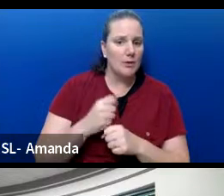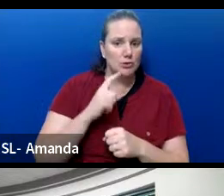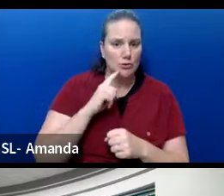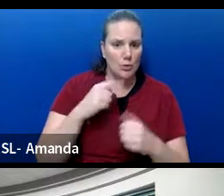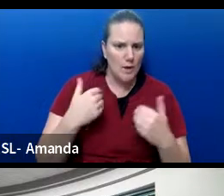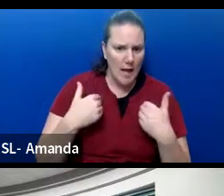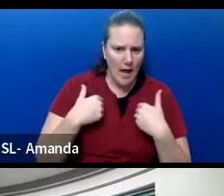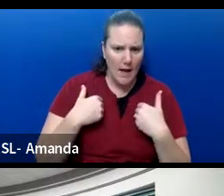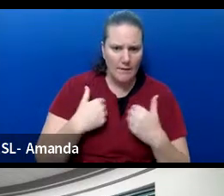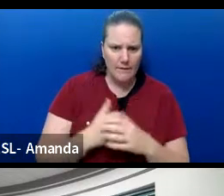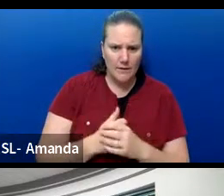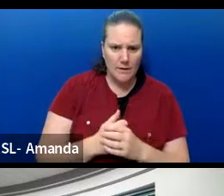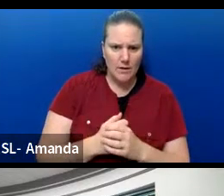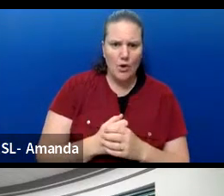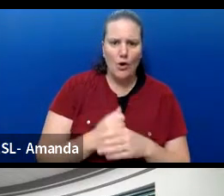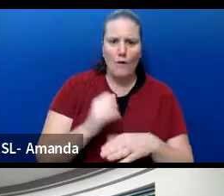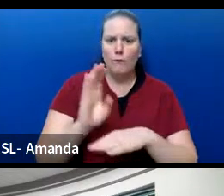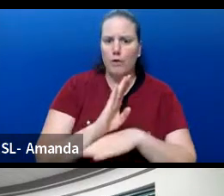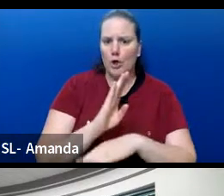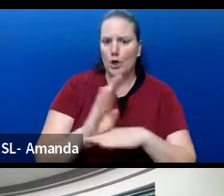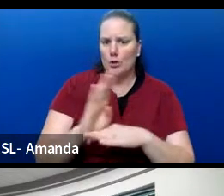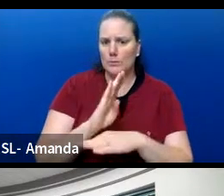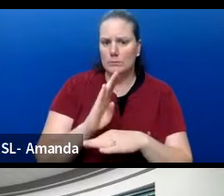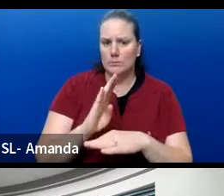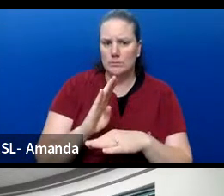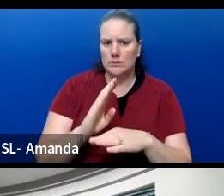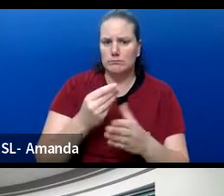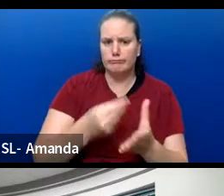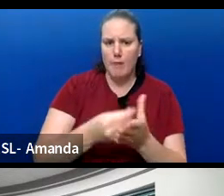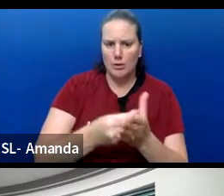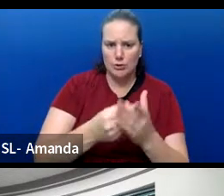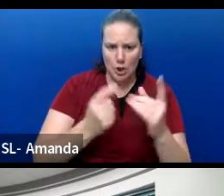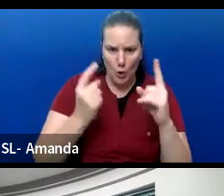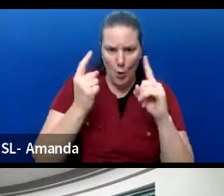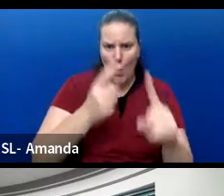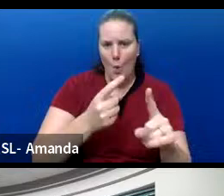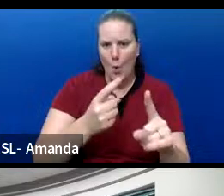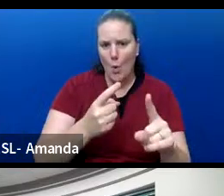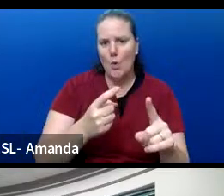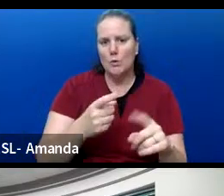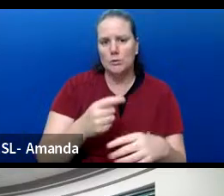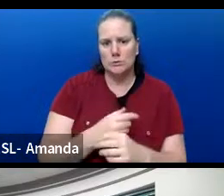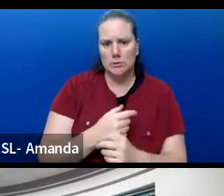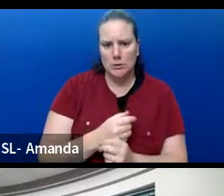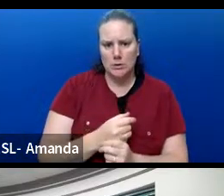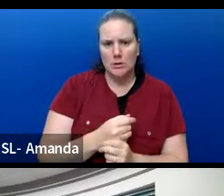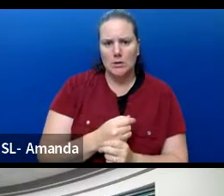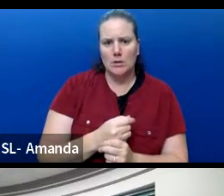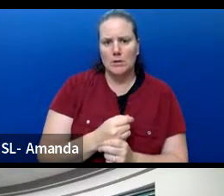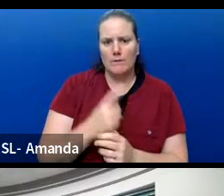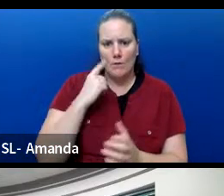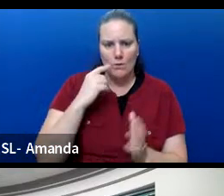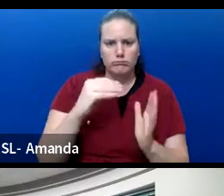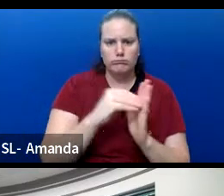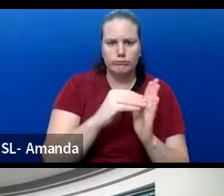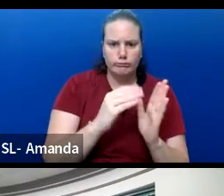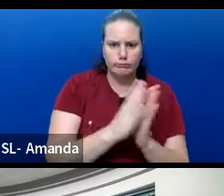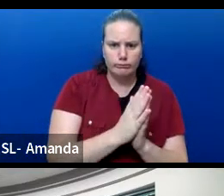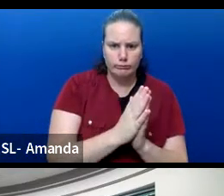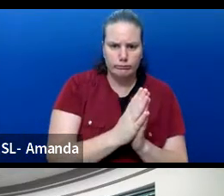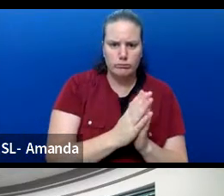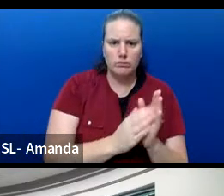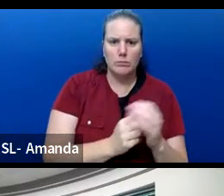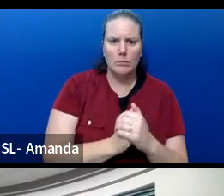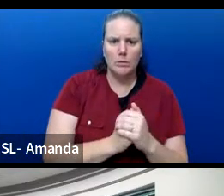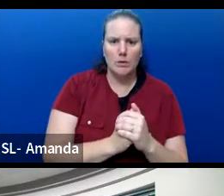I was wondering if you're this is great work that you're doing, and immense amount of work in trying to make sure all these goals